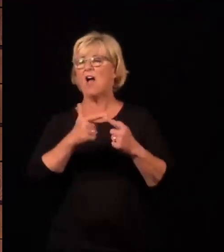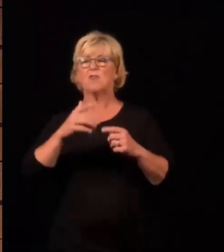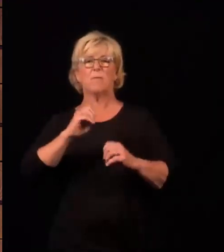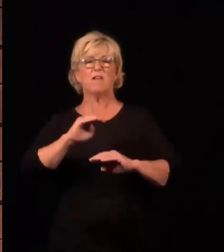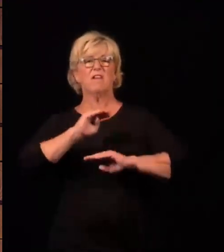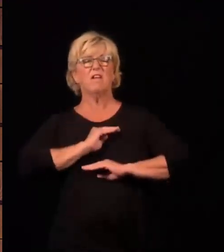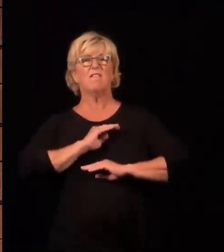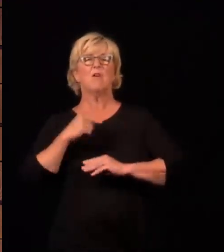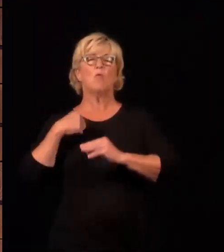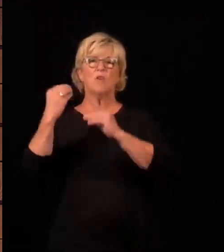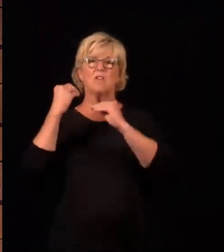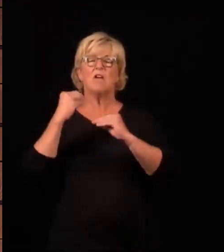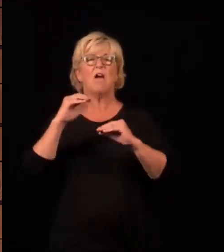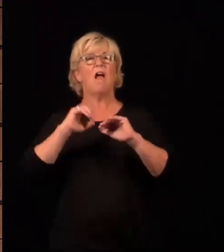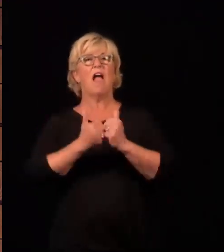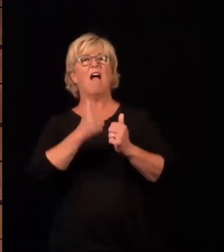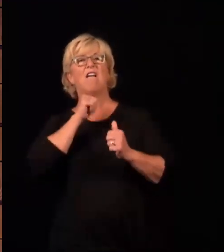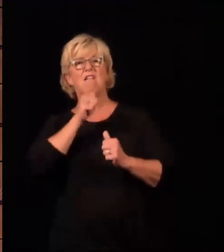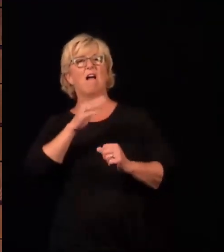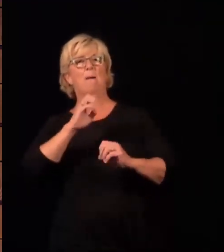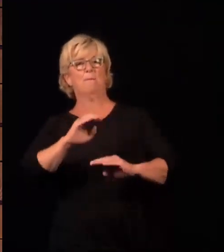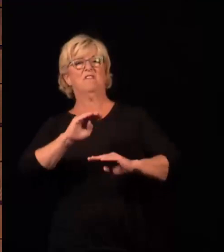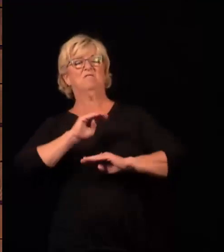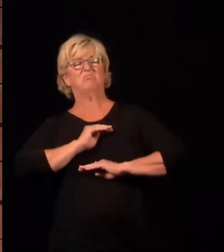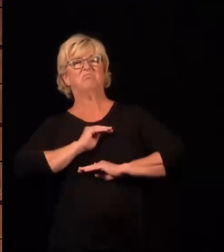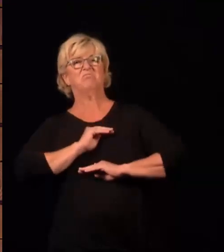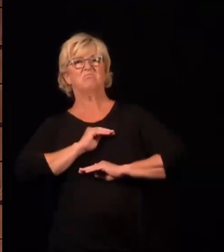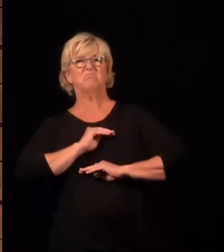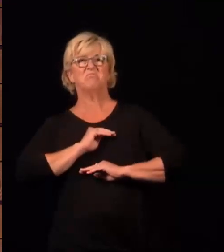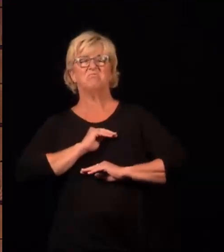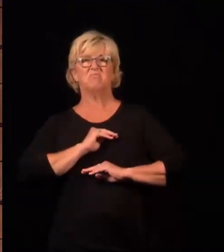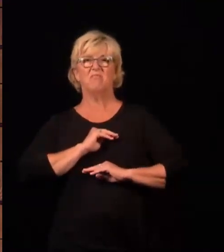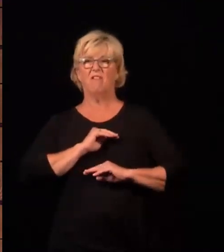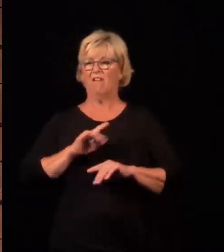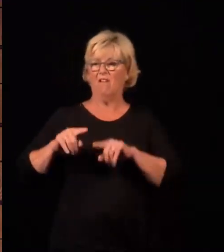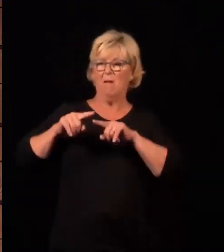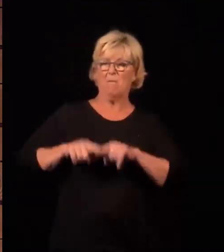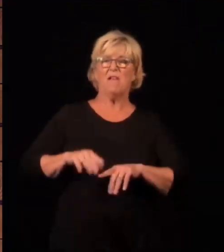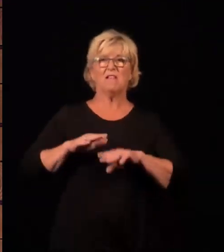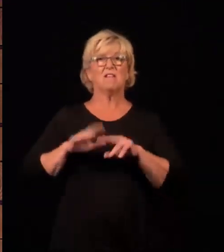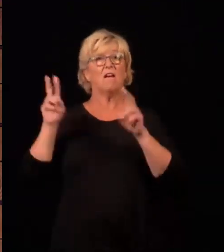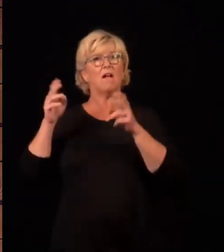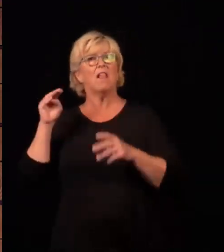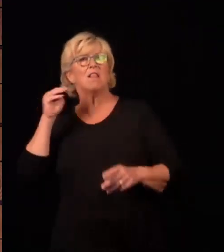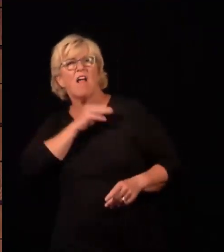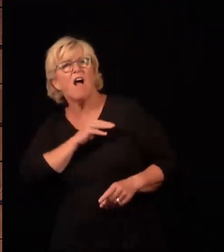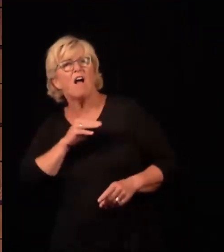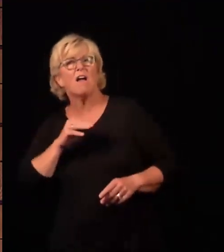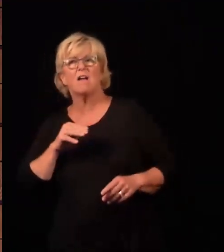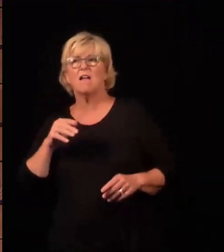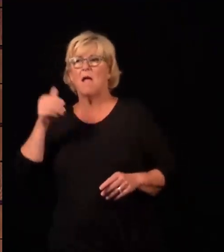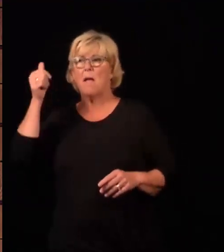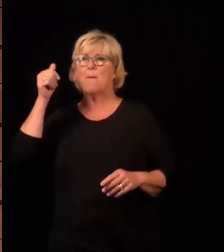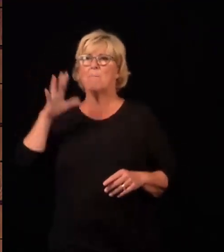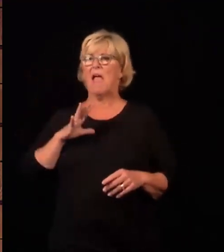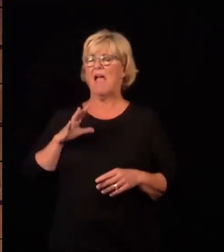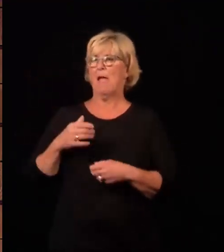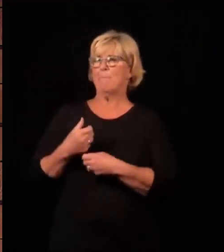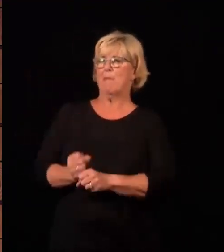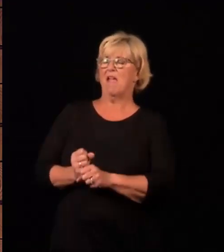are taught discontent. And discontentment is based on a lie that man is